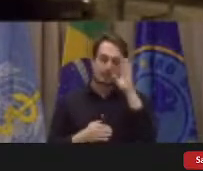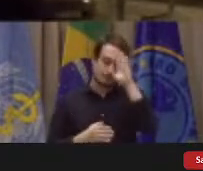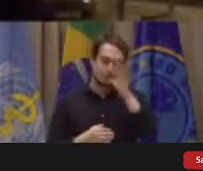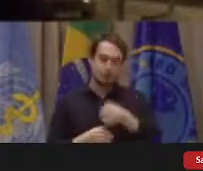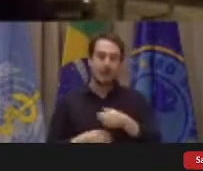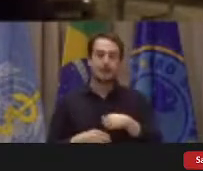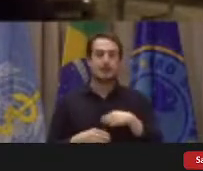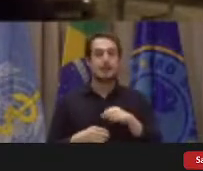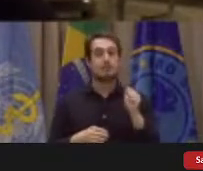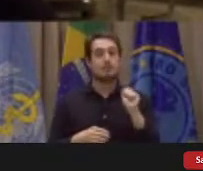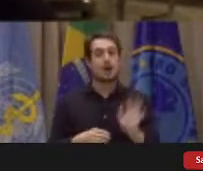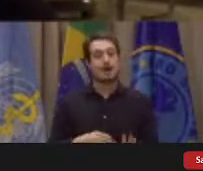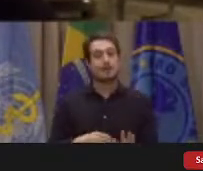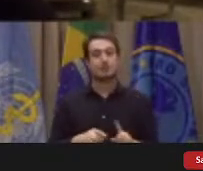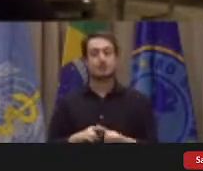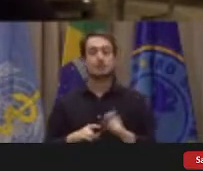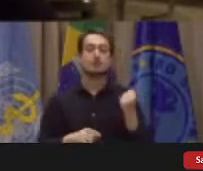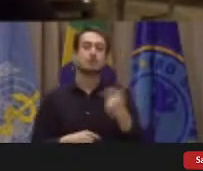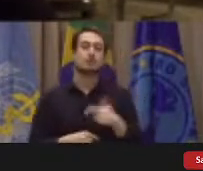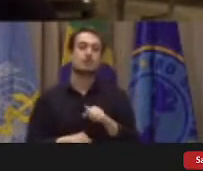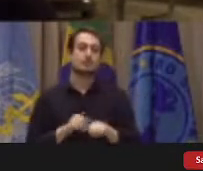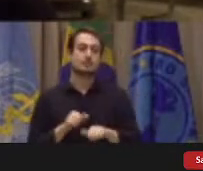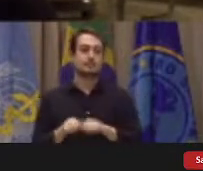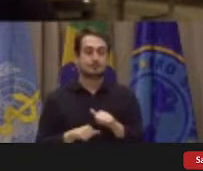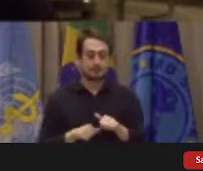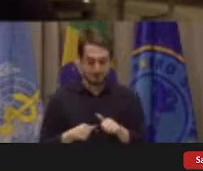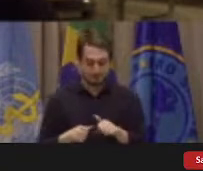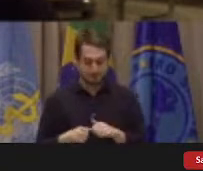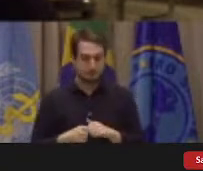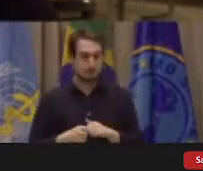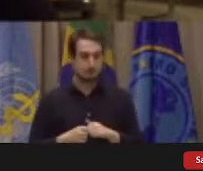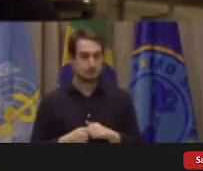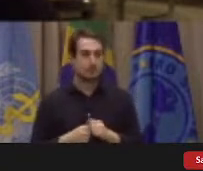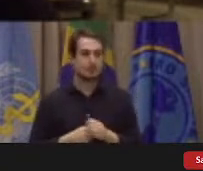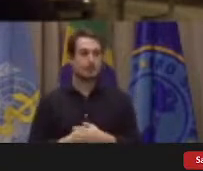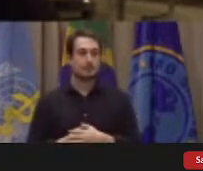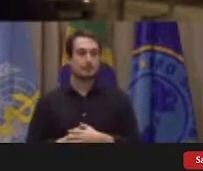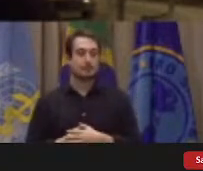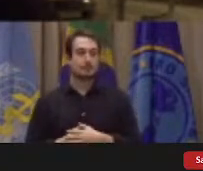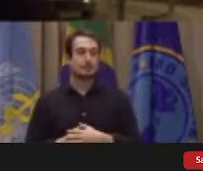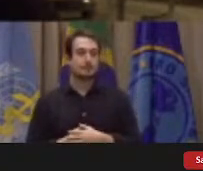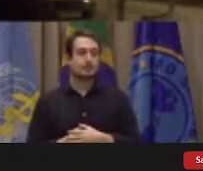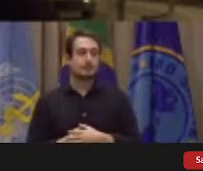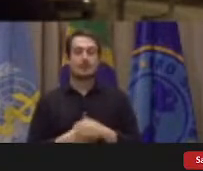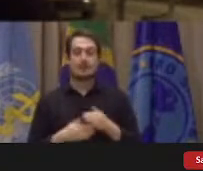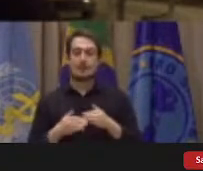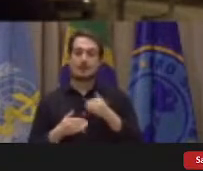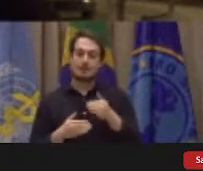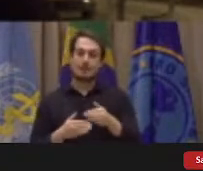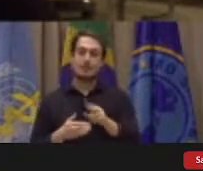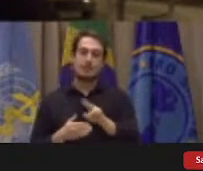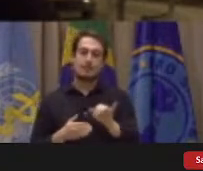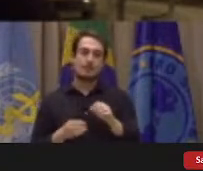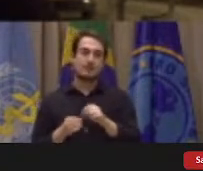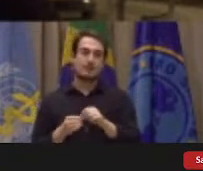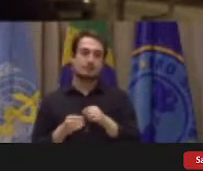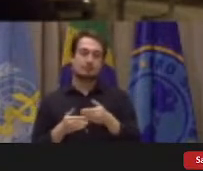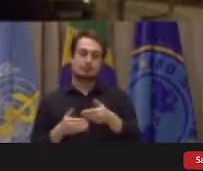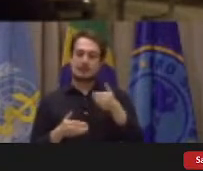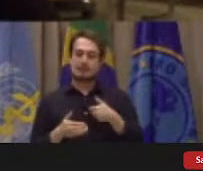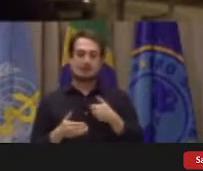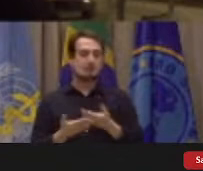more problems, and it will be easier and cheaper than to transform the whole generation's